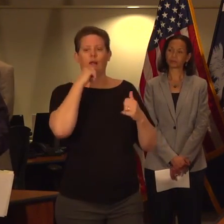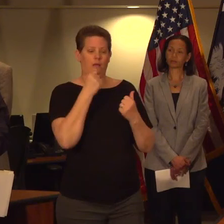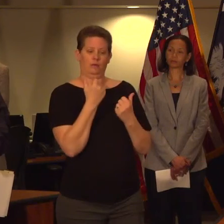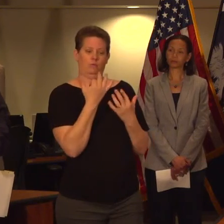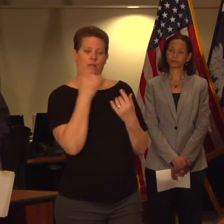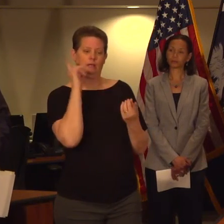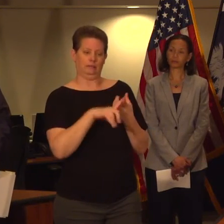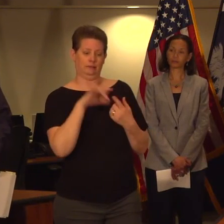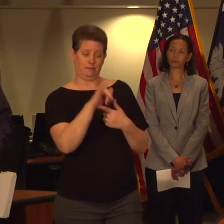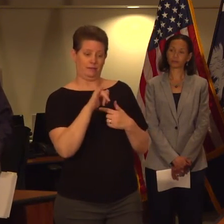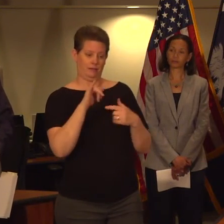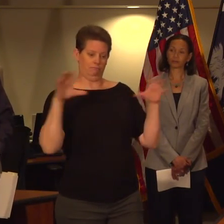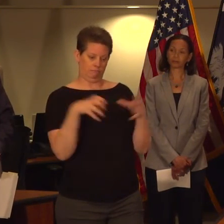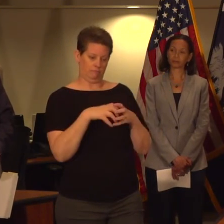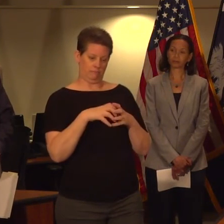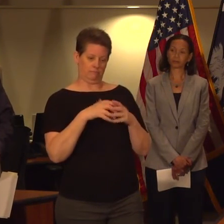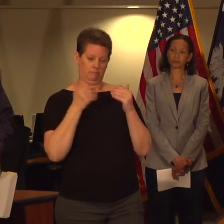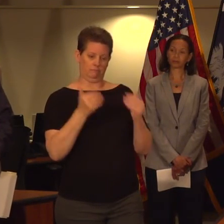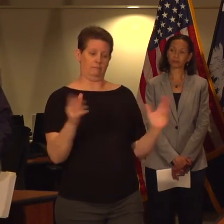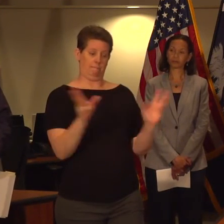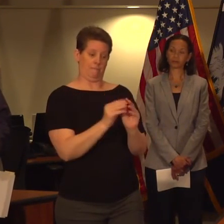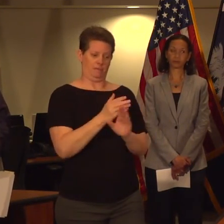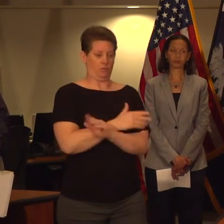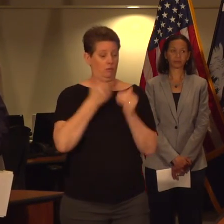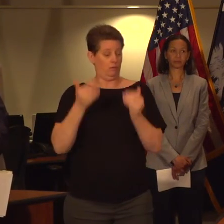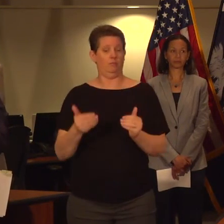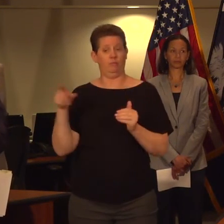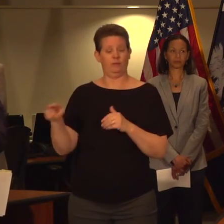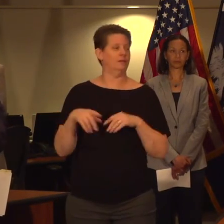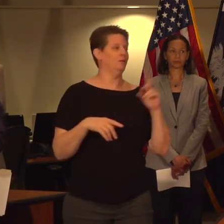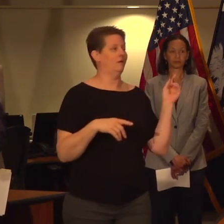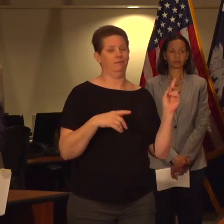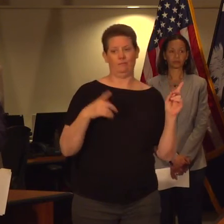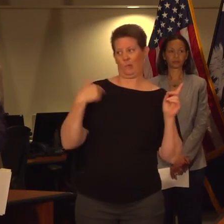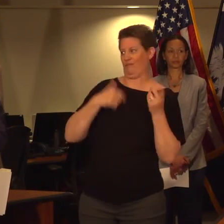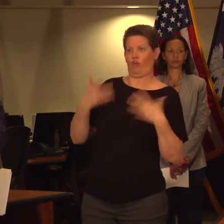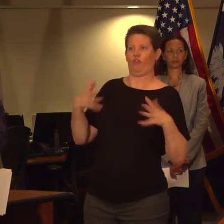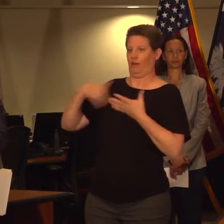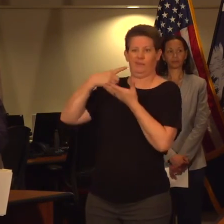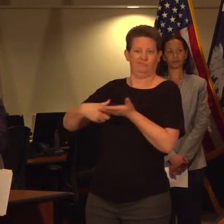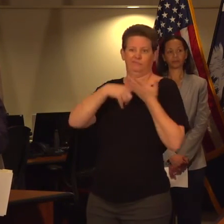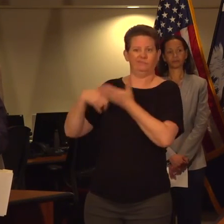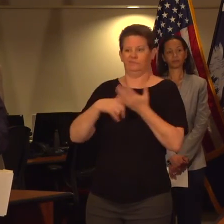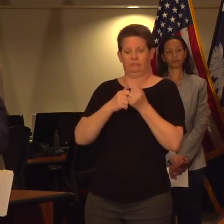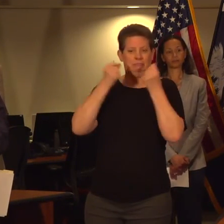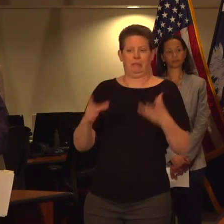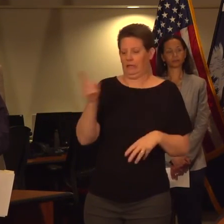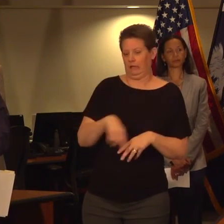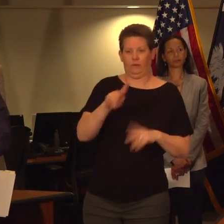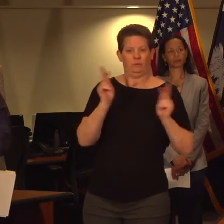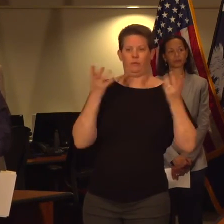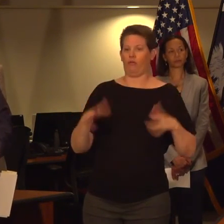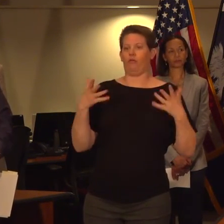your task force met before you went ahead and did this? Well, we've already been in discussions with many of those that are on